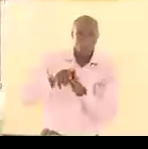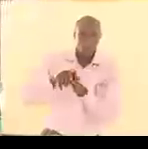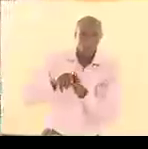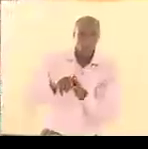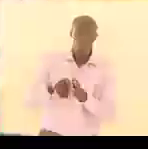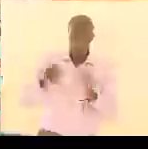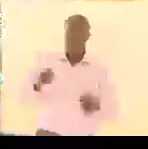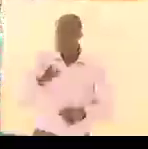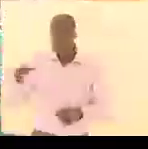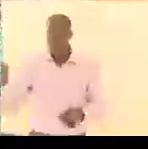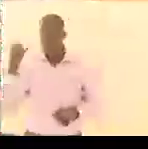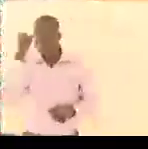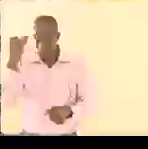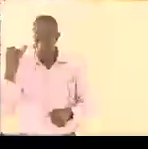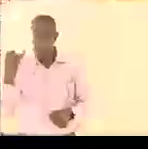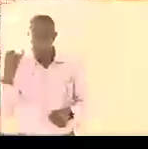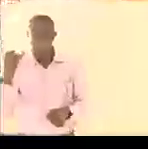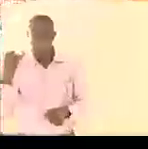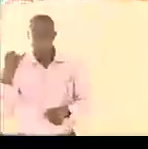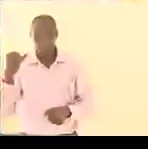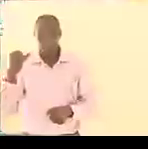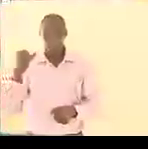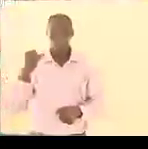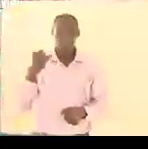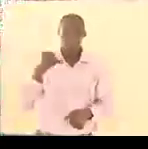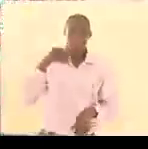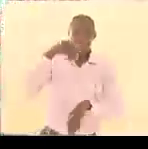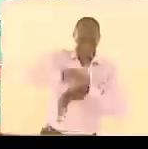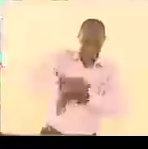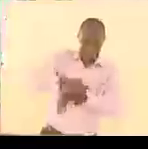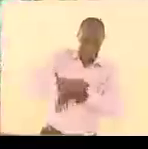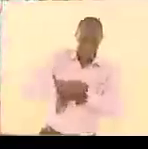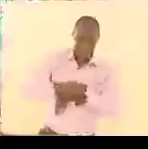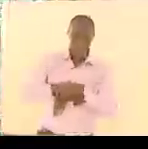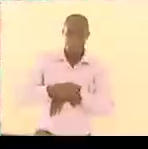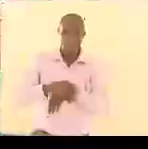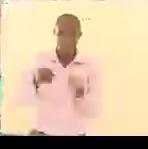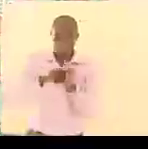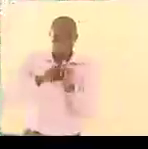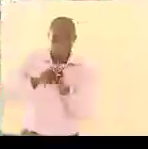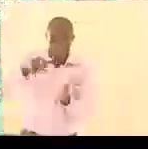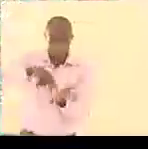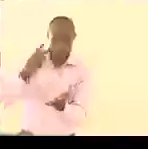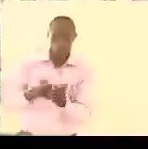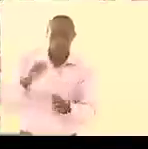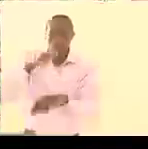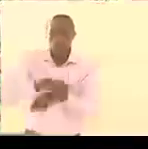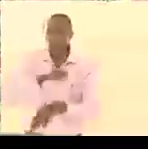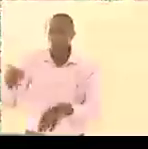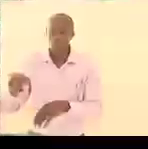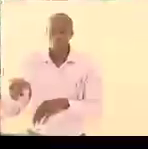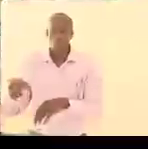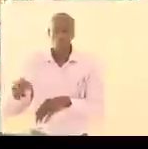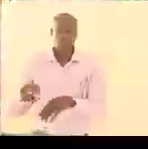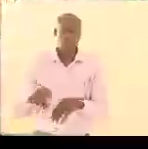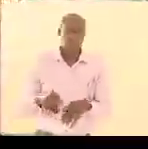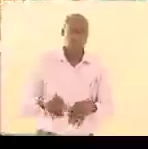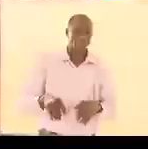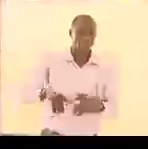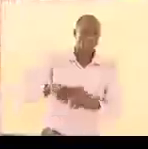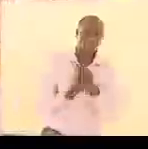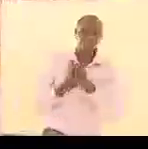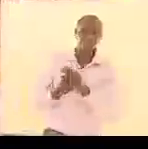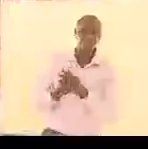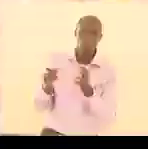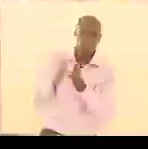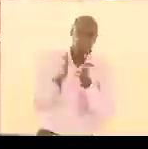afraid of wall gecko. Can you imagine, for some of you now, wall gecko falling on you at 2 a.m. in the night? You begin to cast and bind,